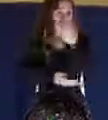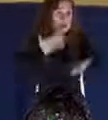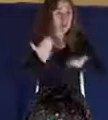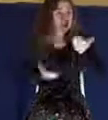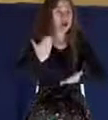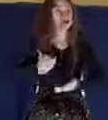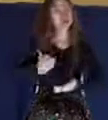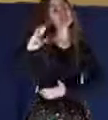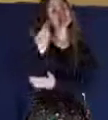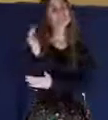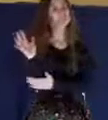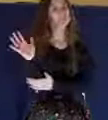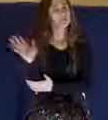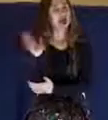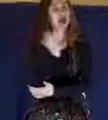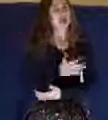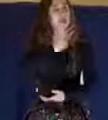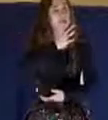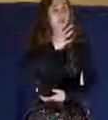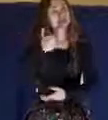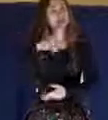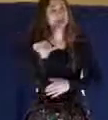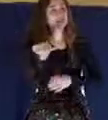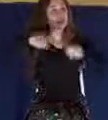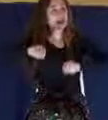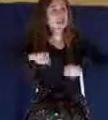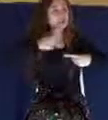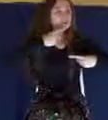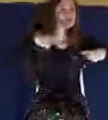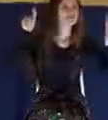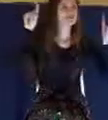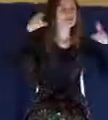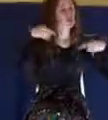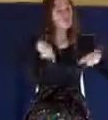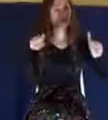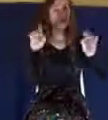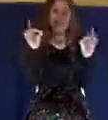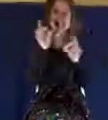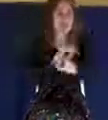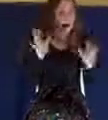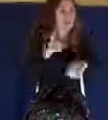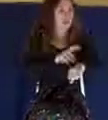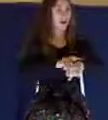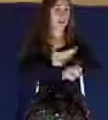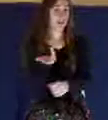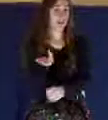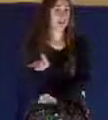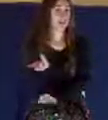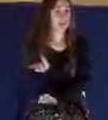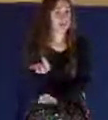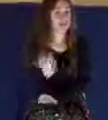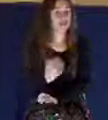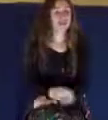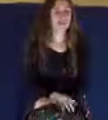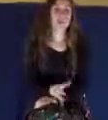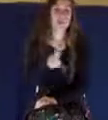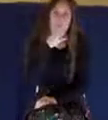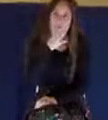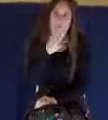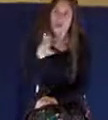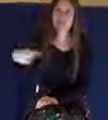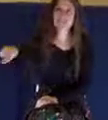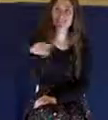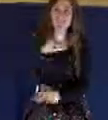mothers were able to take care of us even through those scarce times, even through those difficult times. Moms seemed to have a